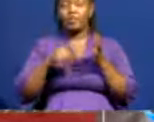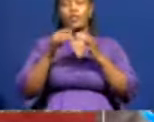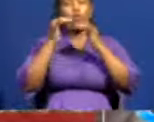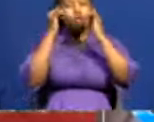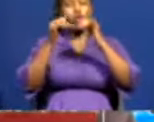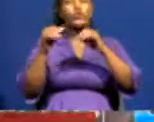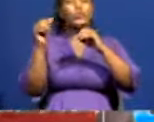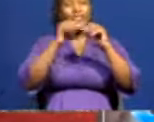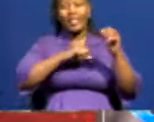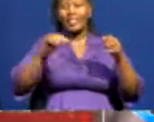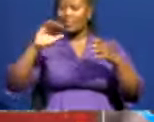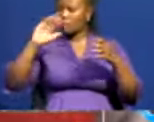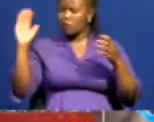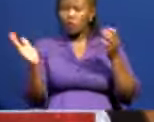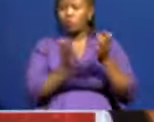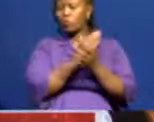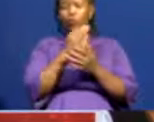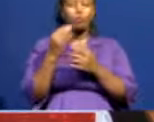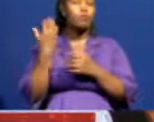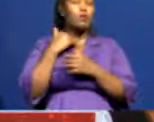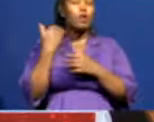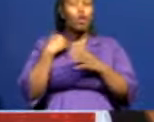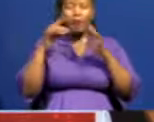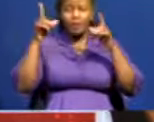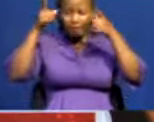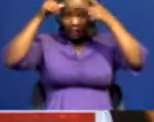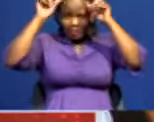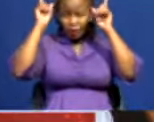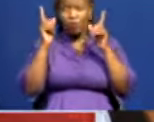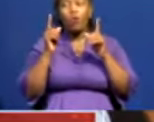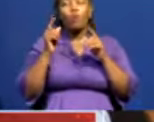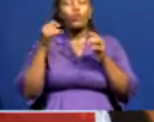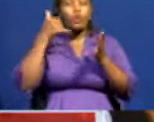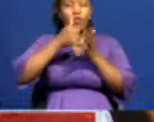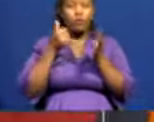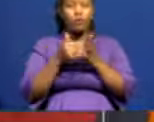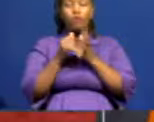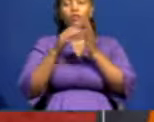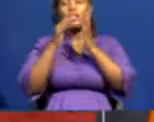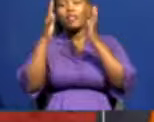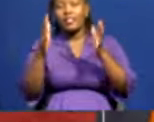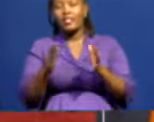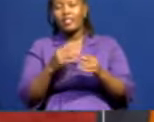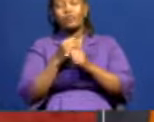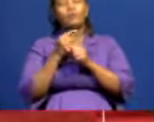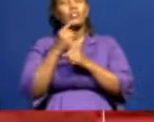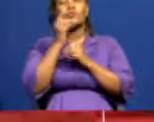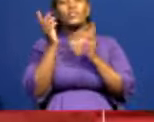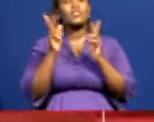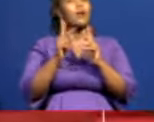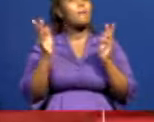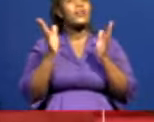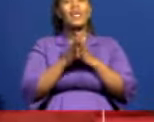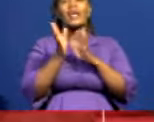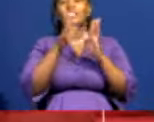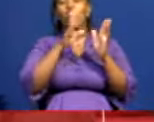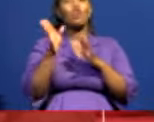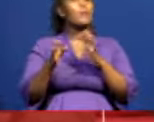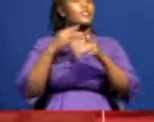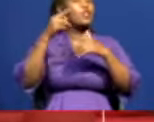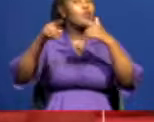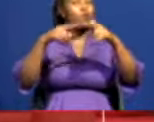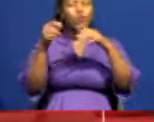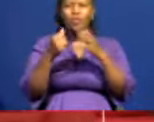to deal with banditry will involve the political leadership in the affected areas so that normalcy can be restored. Mulikuwa mumeanza vizuri